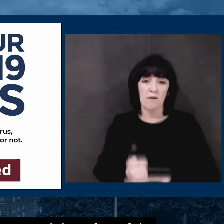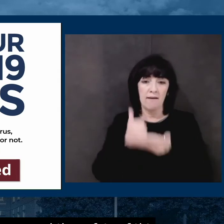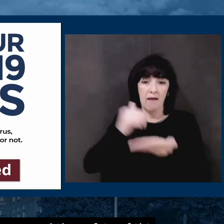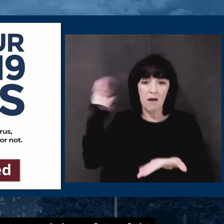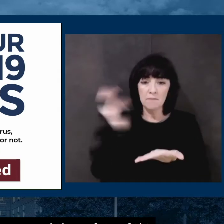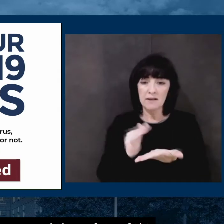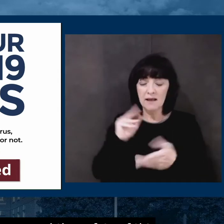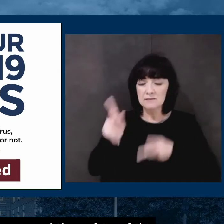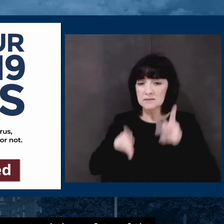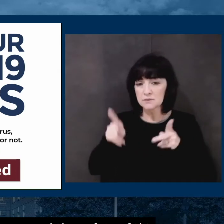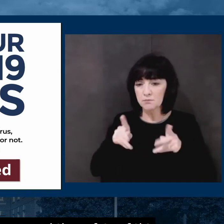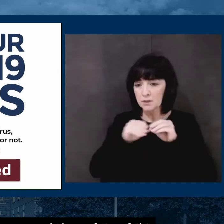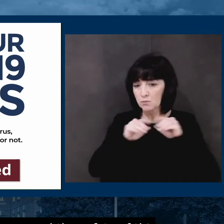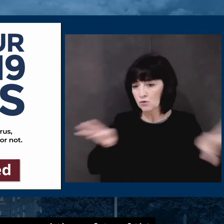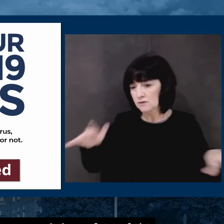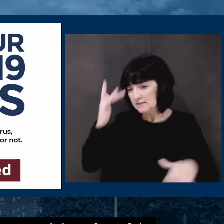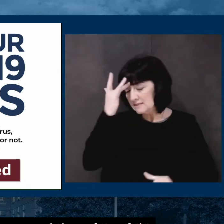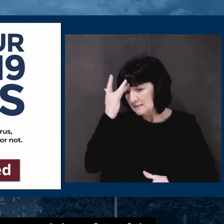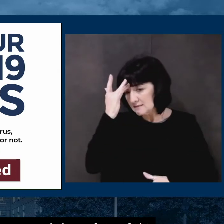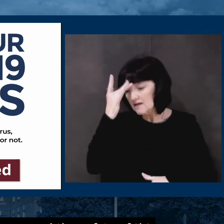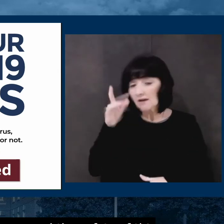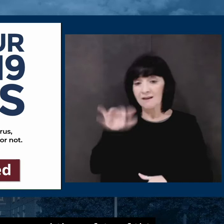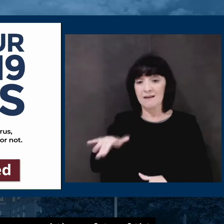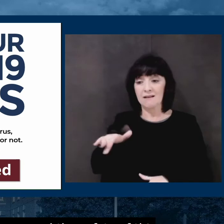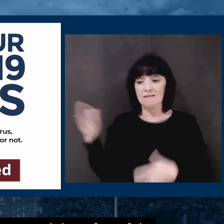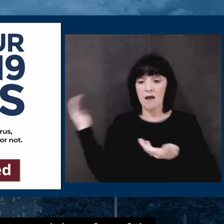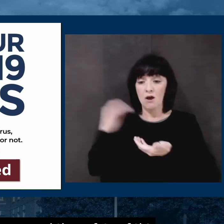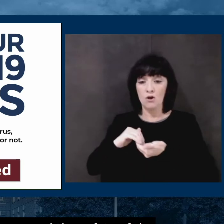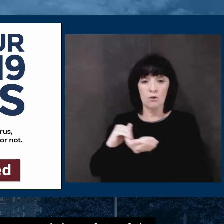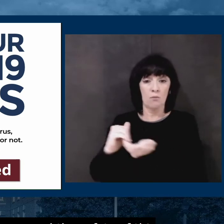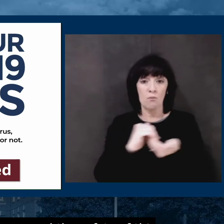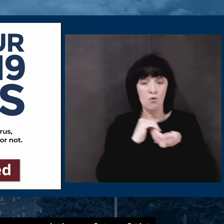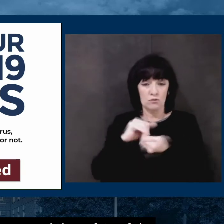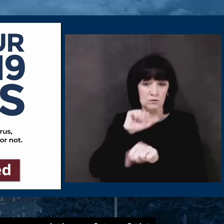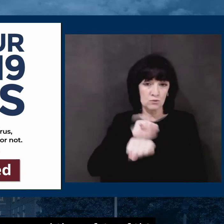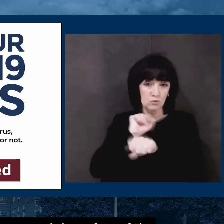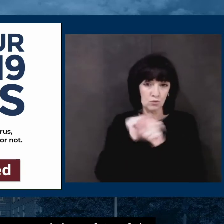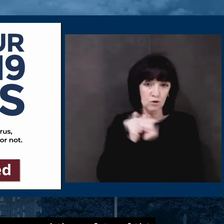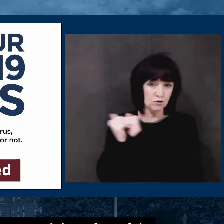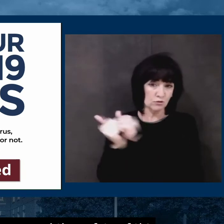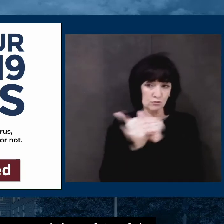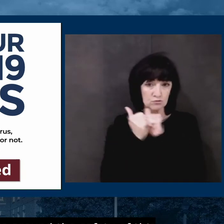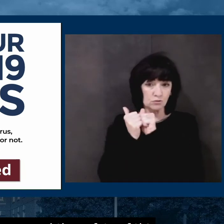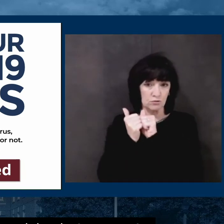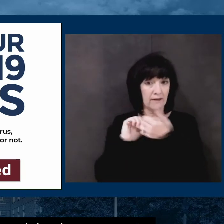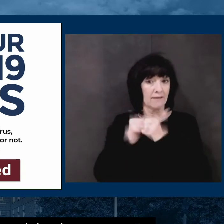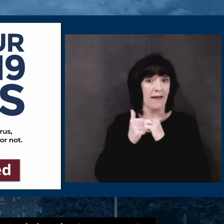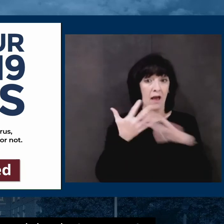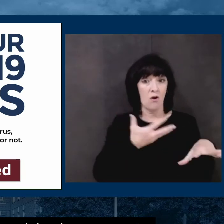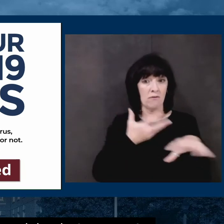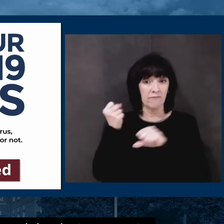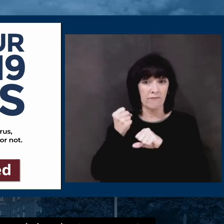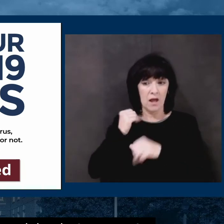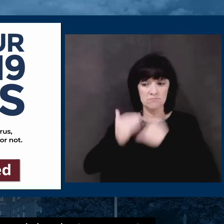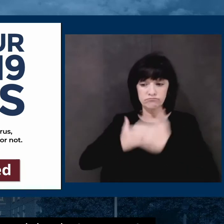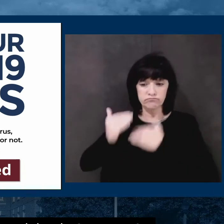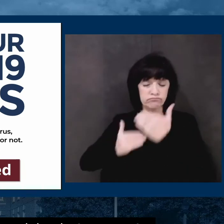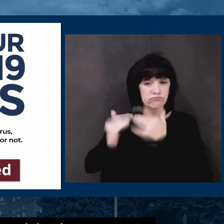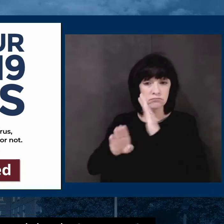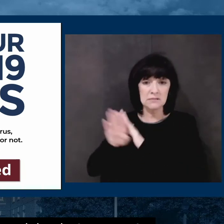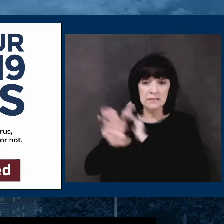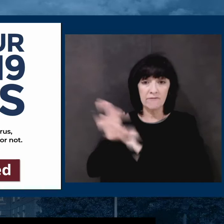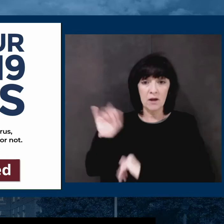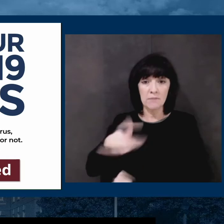public-private partnership in developing a vaccine like this that quickly. And having said